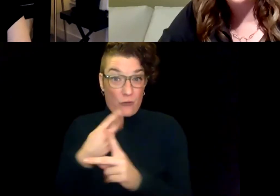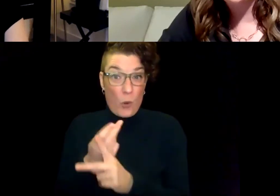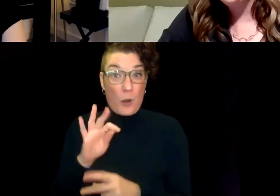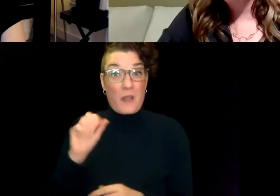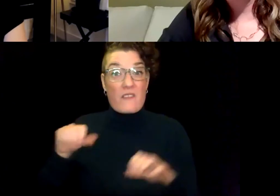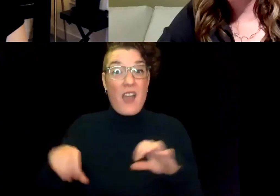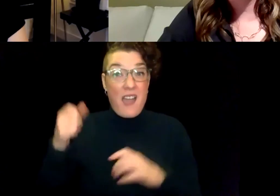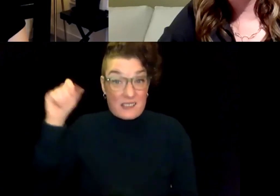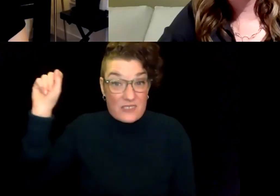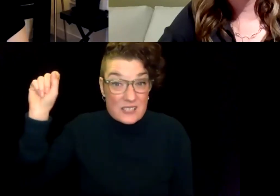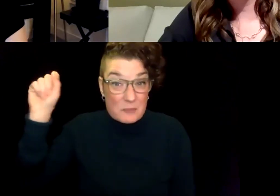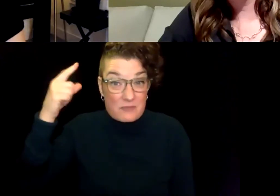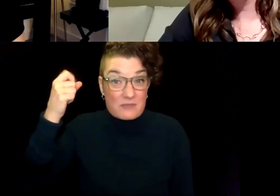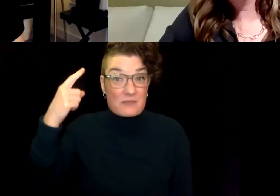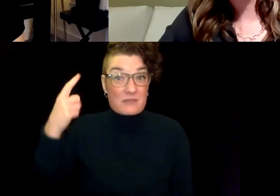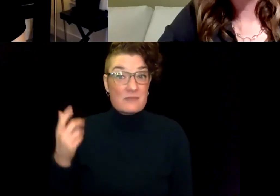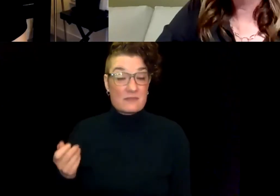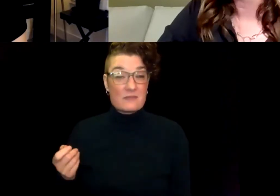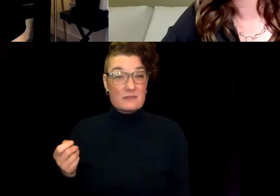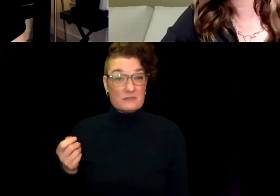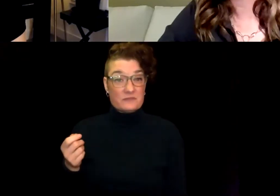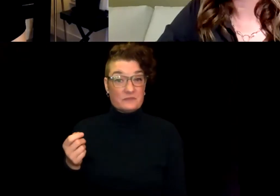activism where,